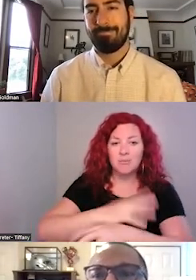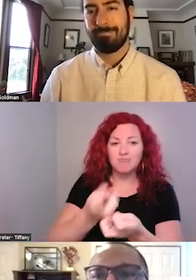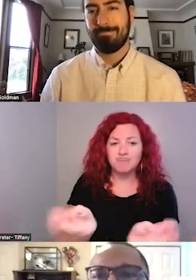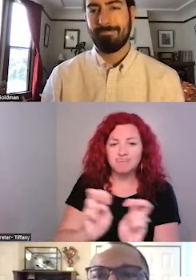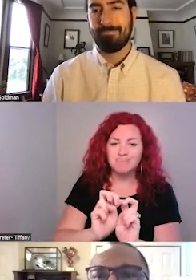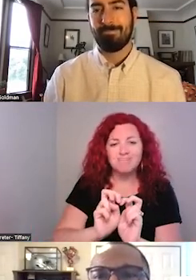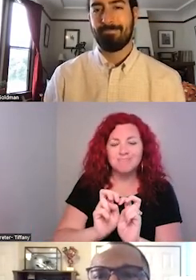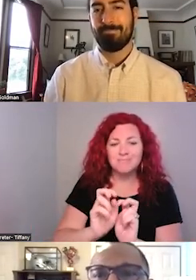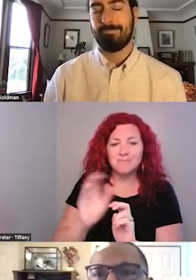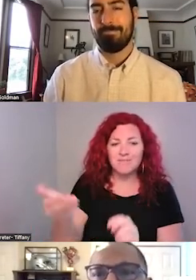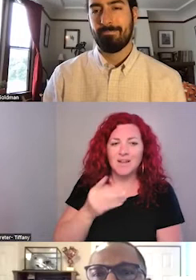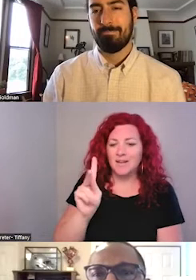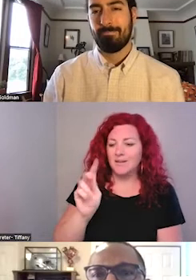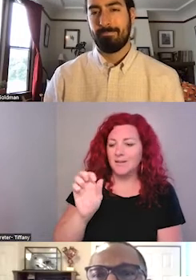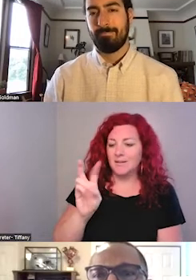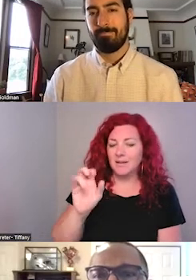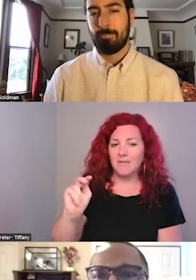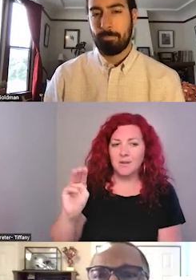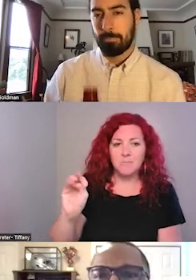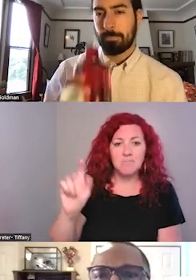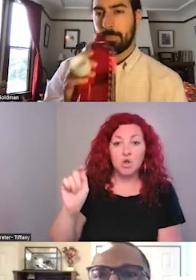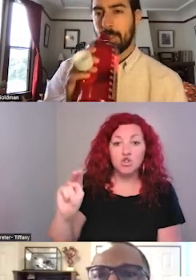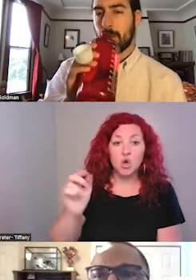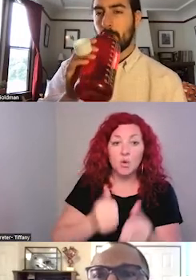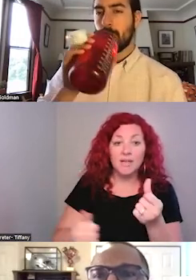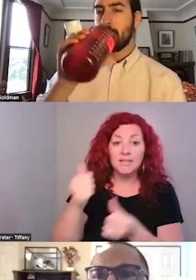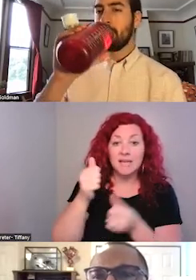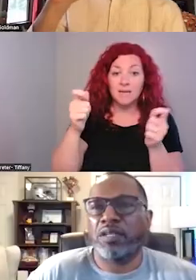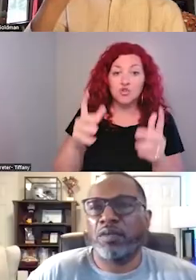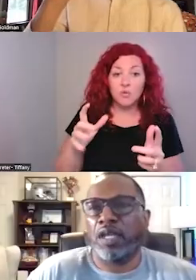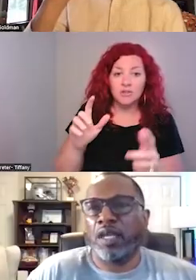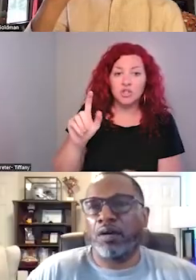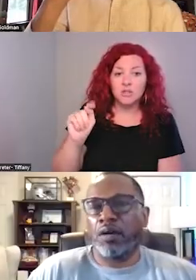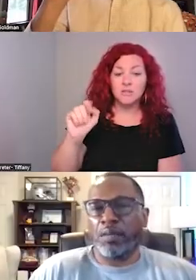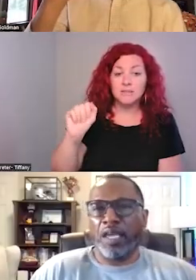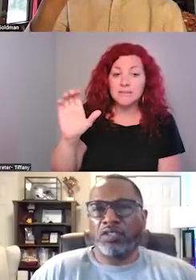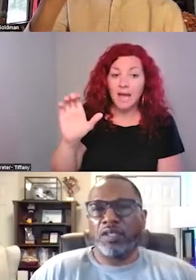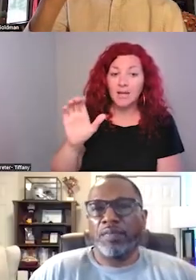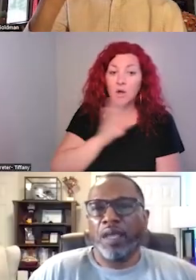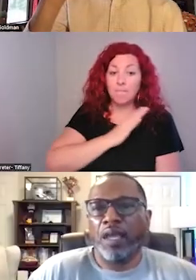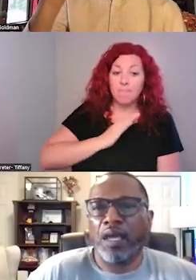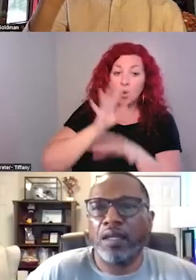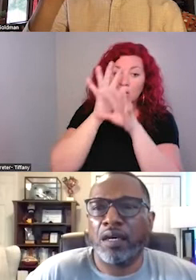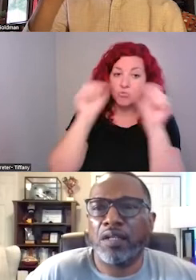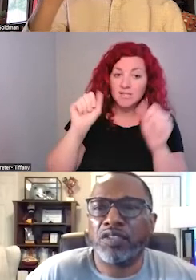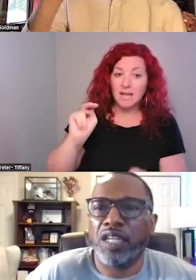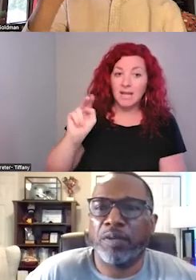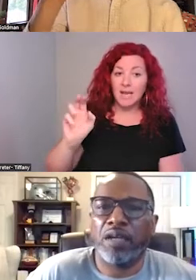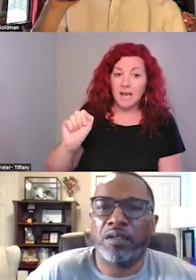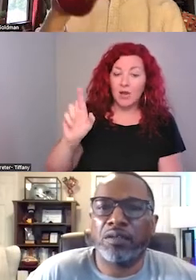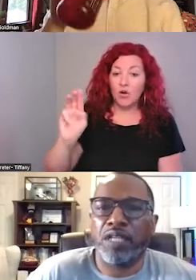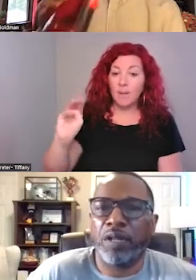invite now Kevin Martone, Executive Director of TAC, Board President with NARMH, and